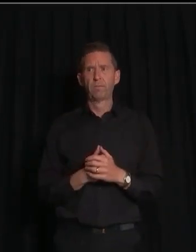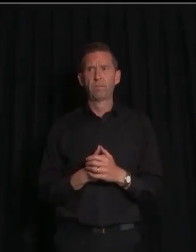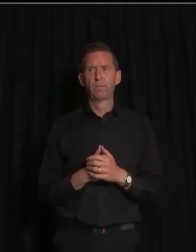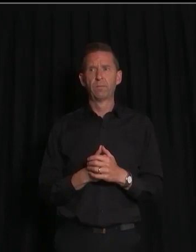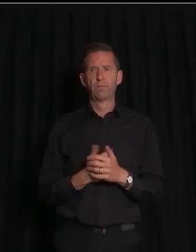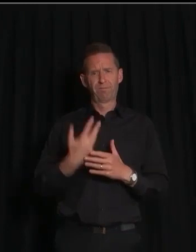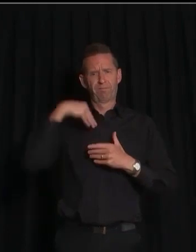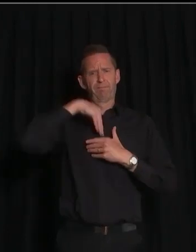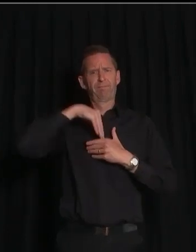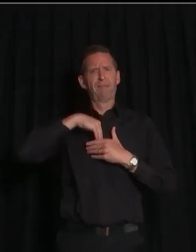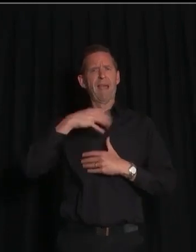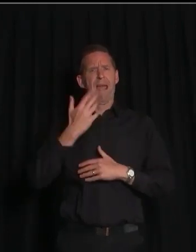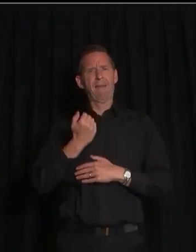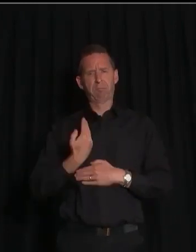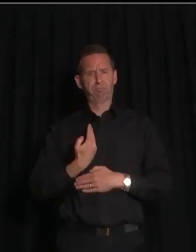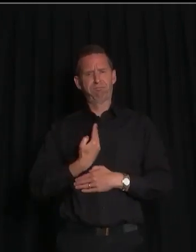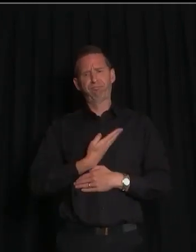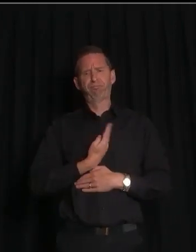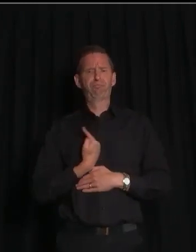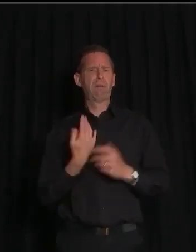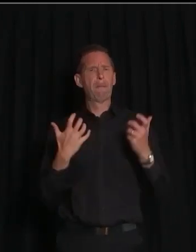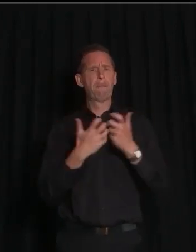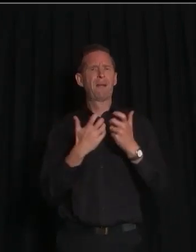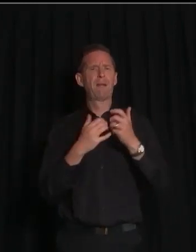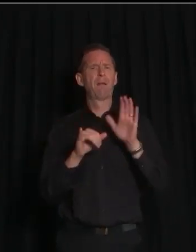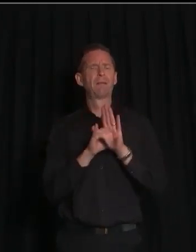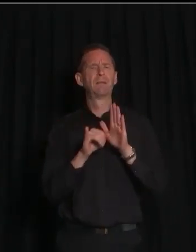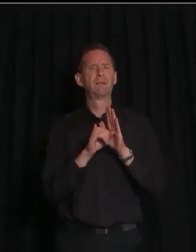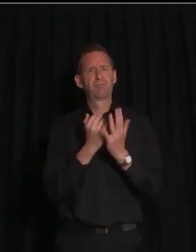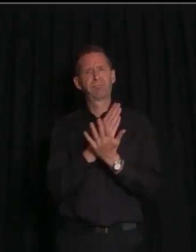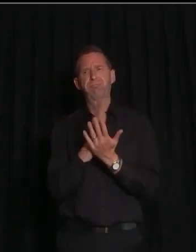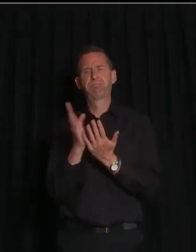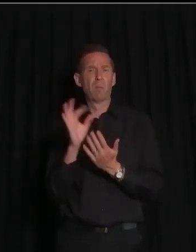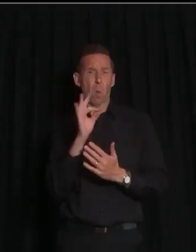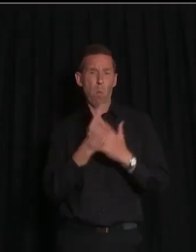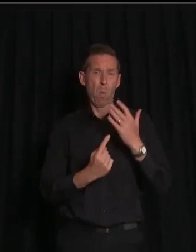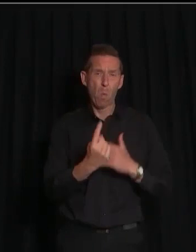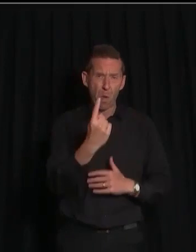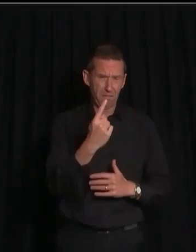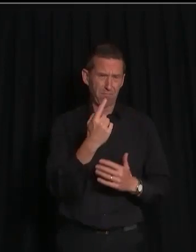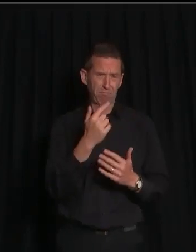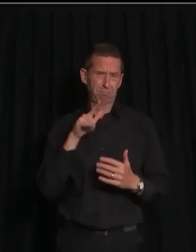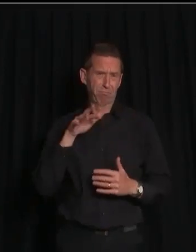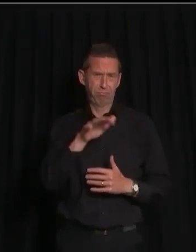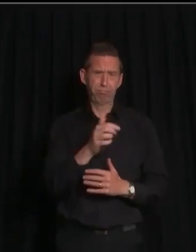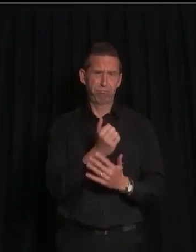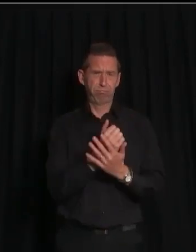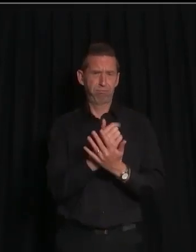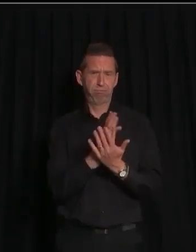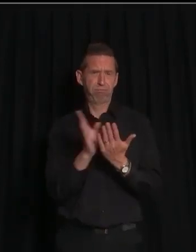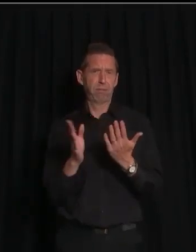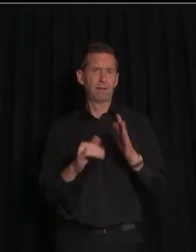of multiple identities, not just one, multiple identities. And